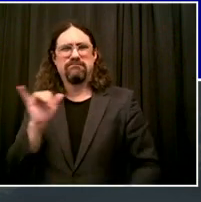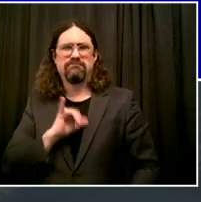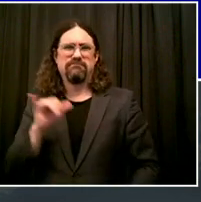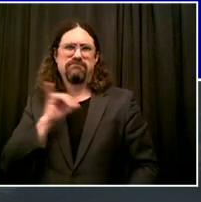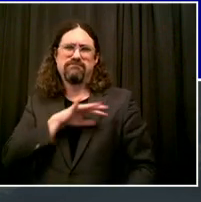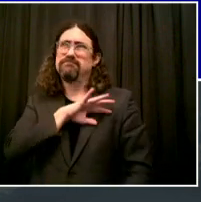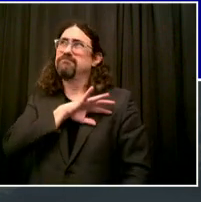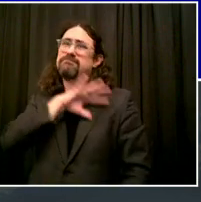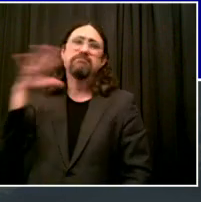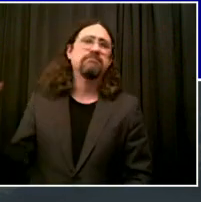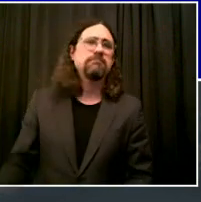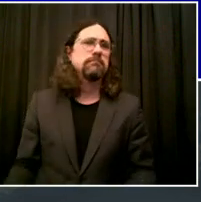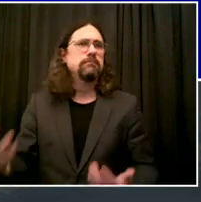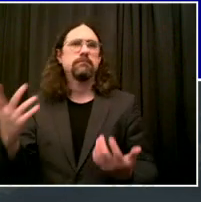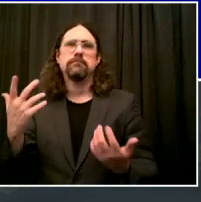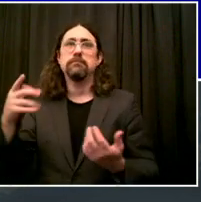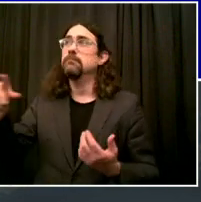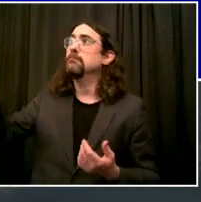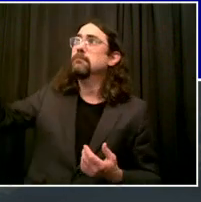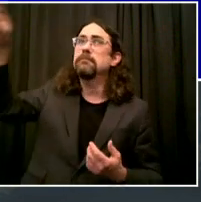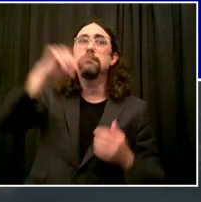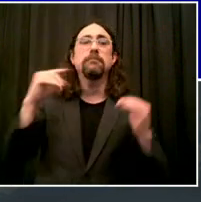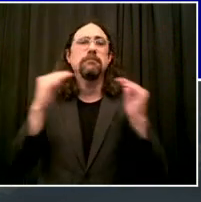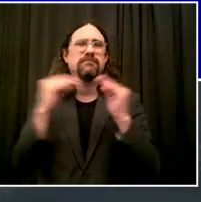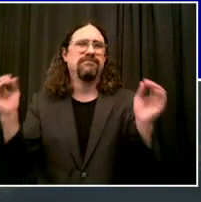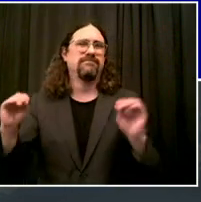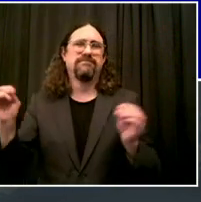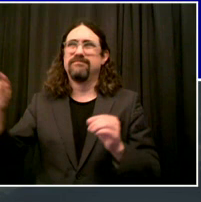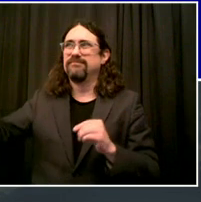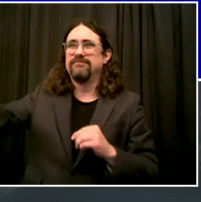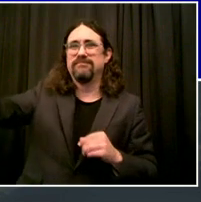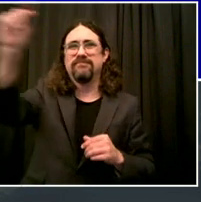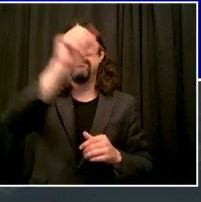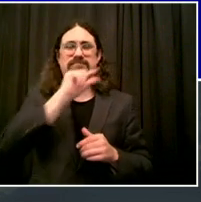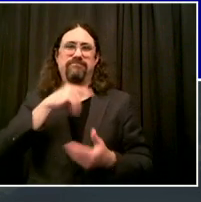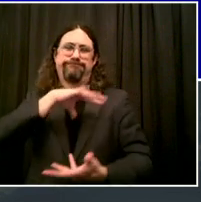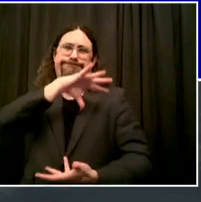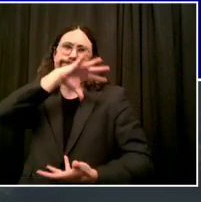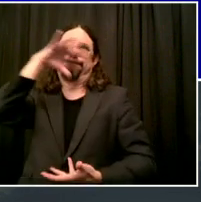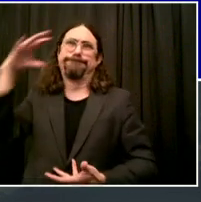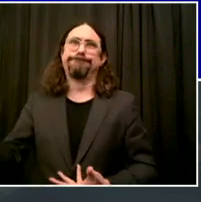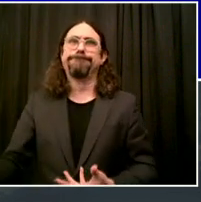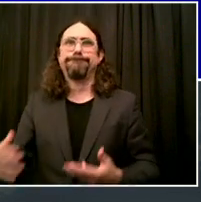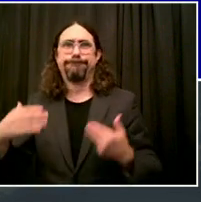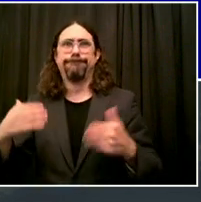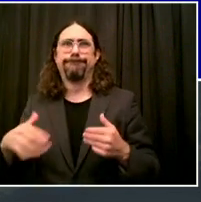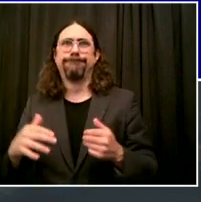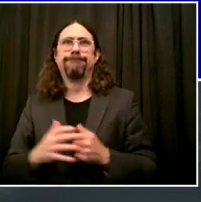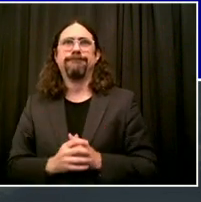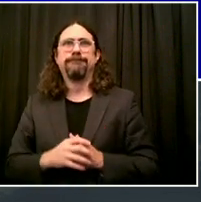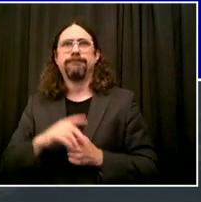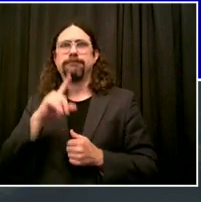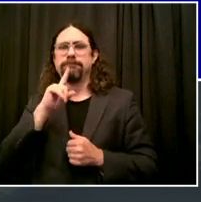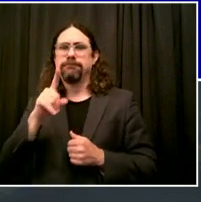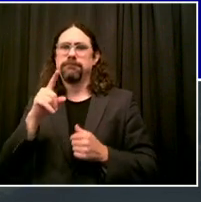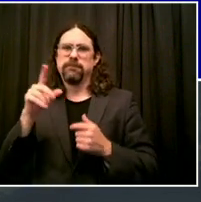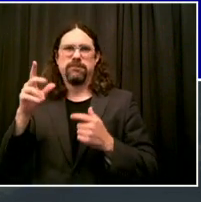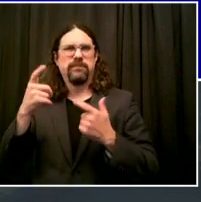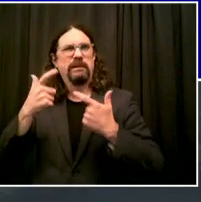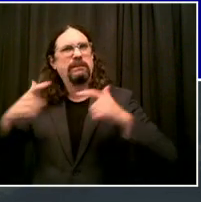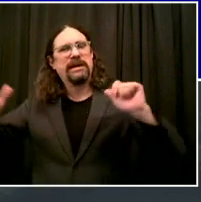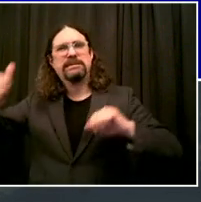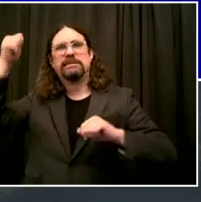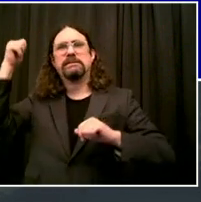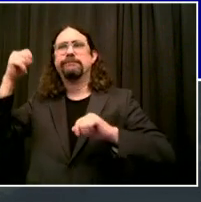Great Depression. And this has only been possible because of the deep partnership that the Department of Sanitation has